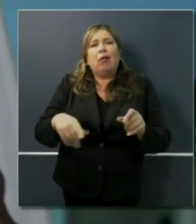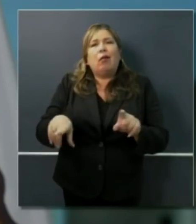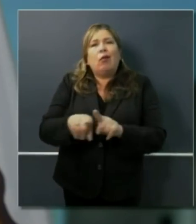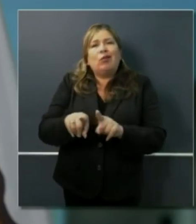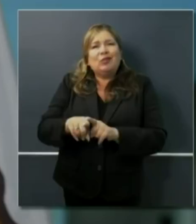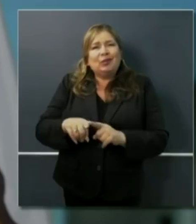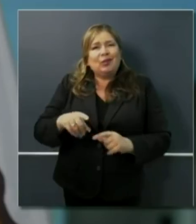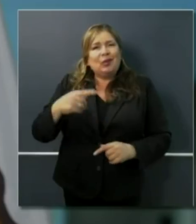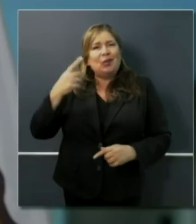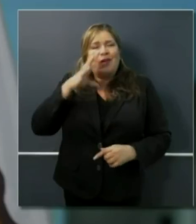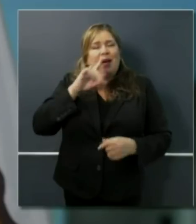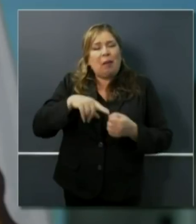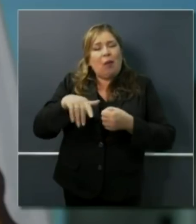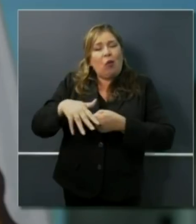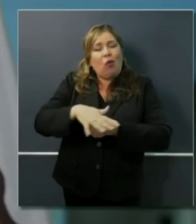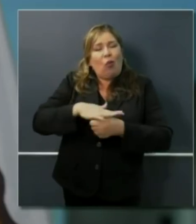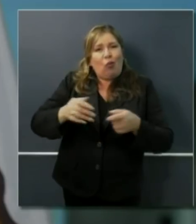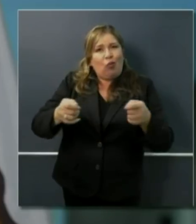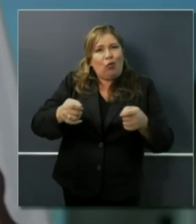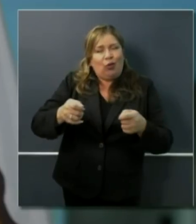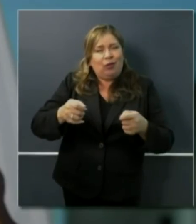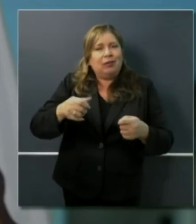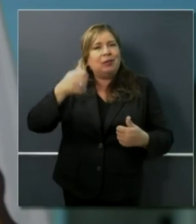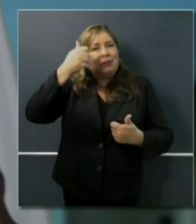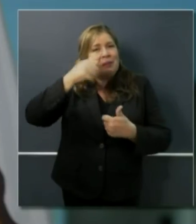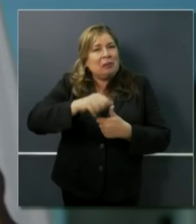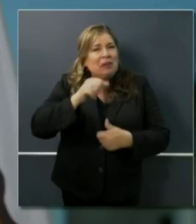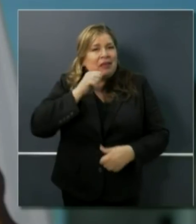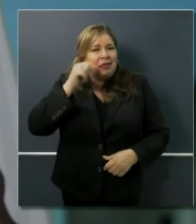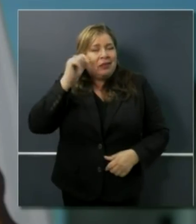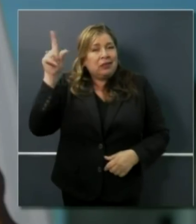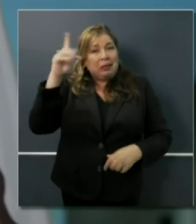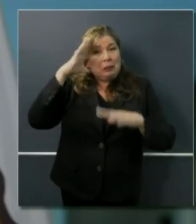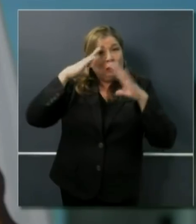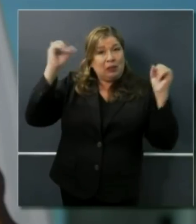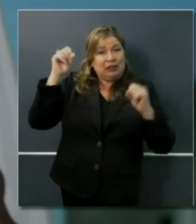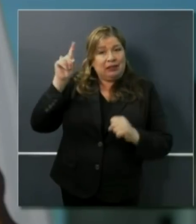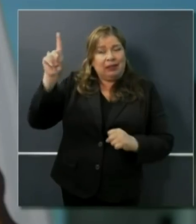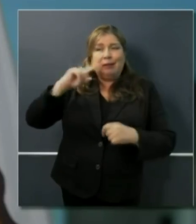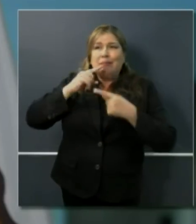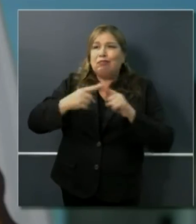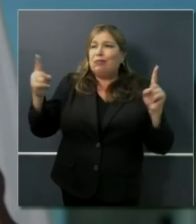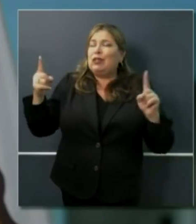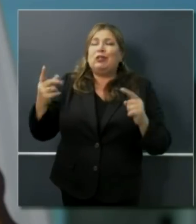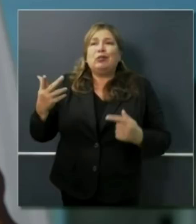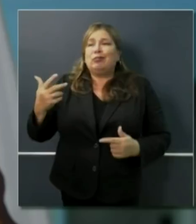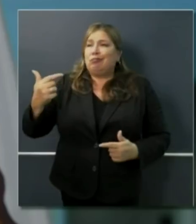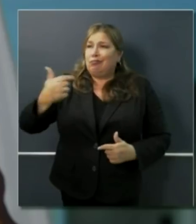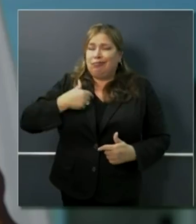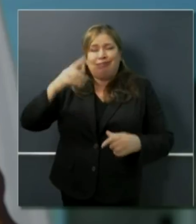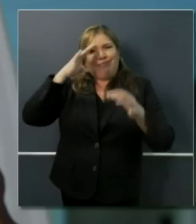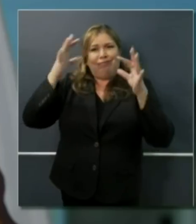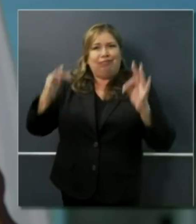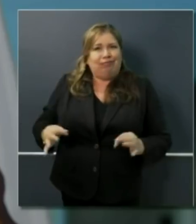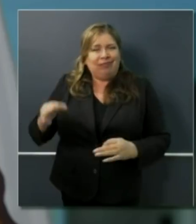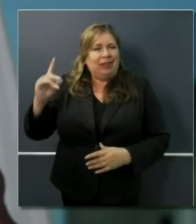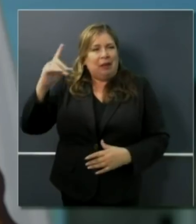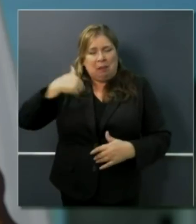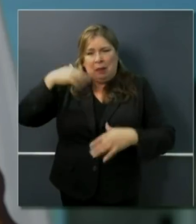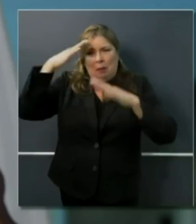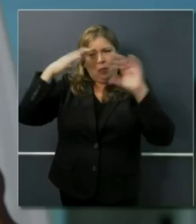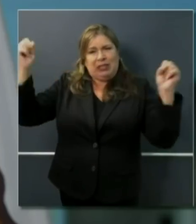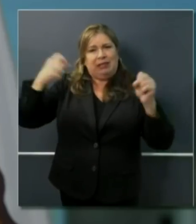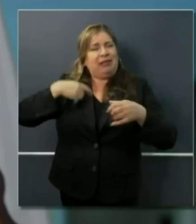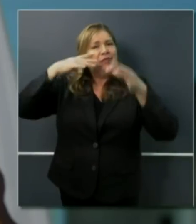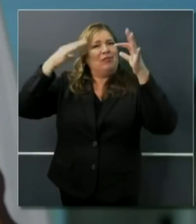declaring yesterday that his authority is total, and that it's up to him when states reopen and what they do. Clearly, what you've laid out